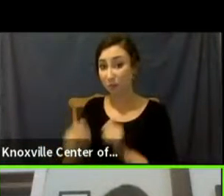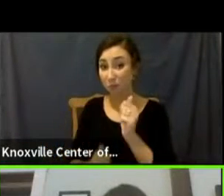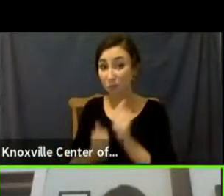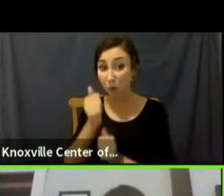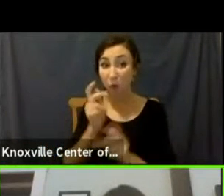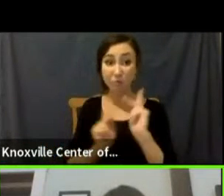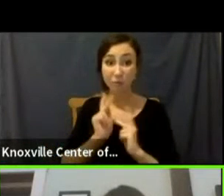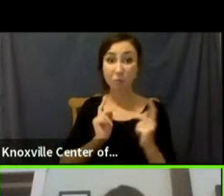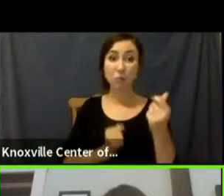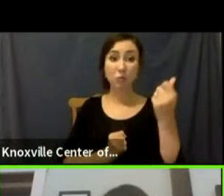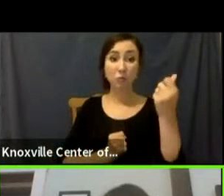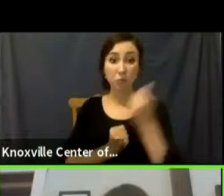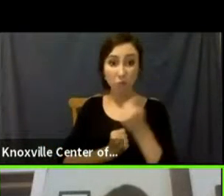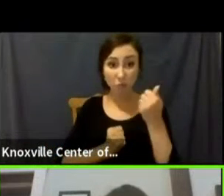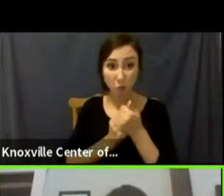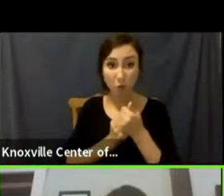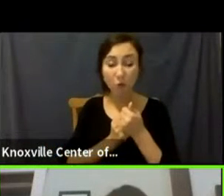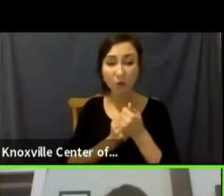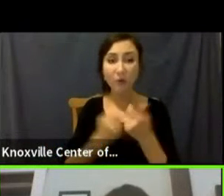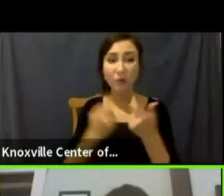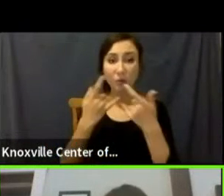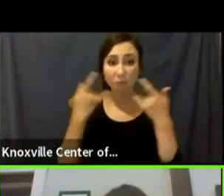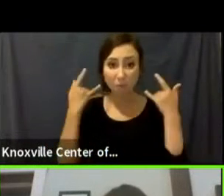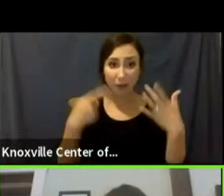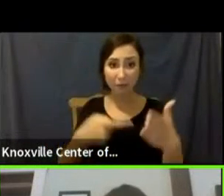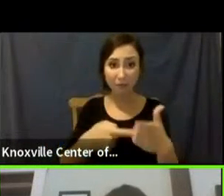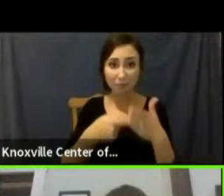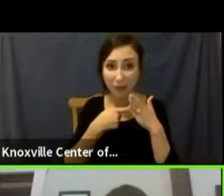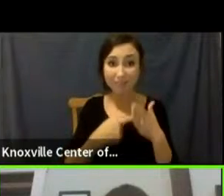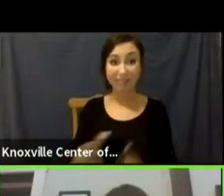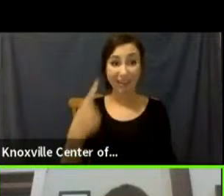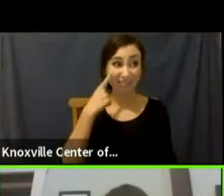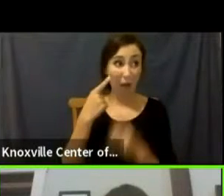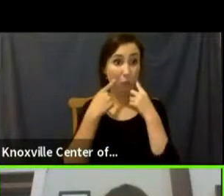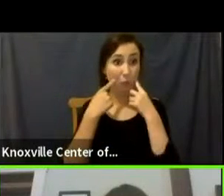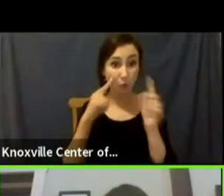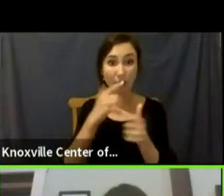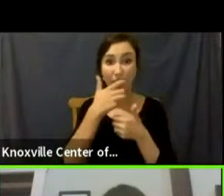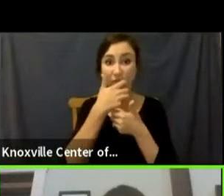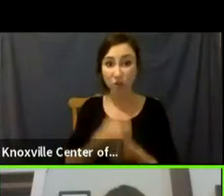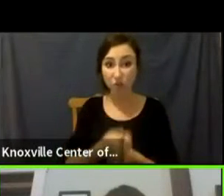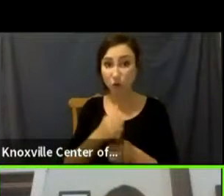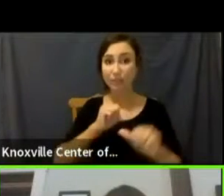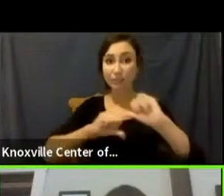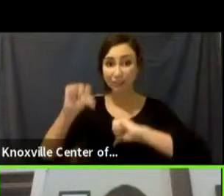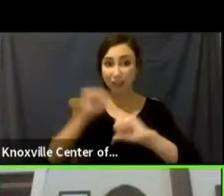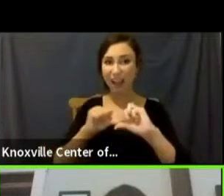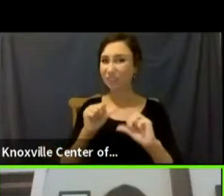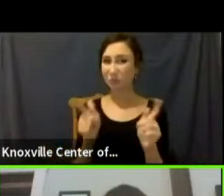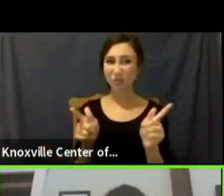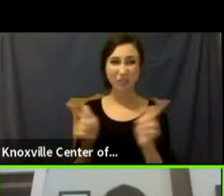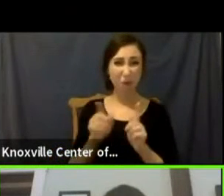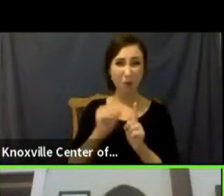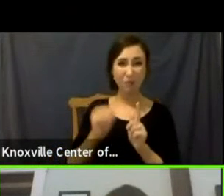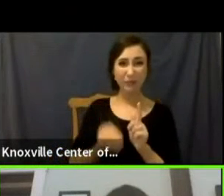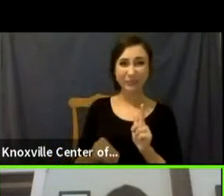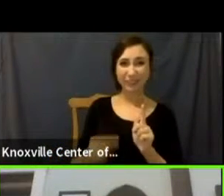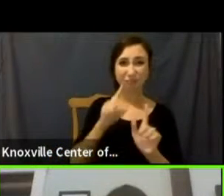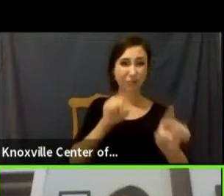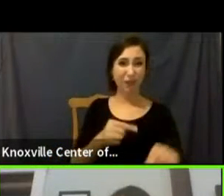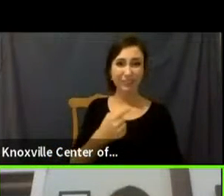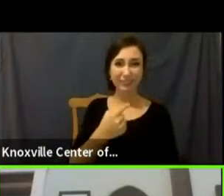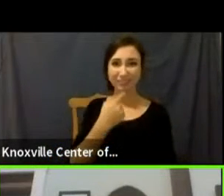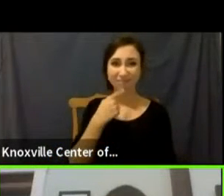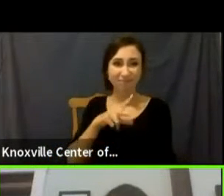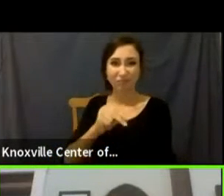are supportive of mask mandates. They think that they work, they trust the science. And so it's actually a fairly small percentage that responded to that survey saying that